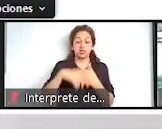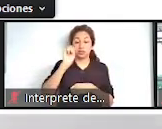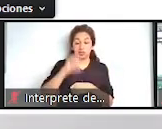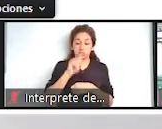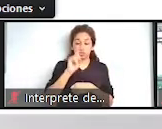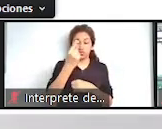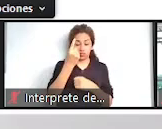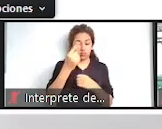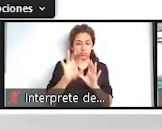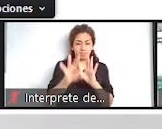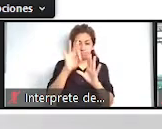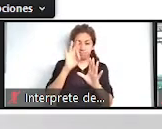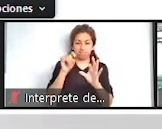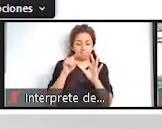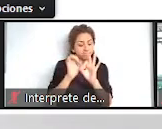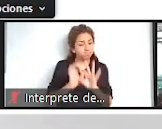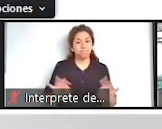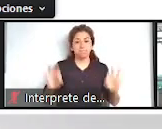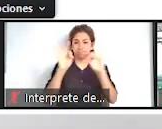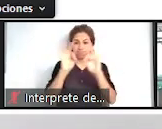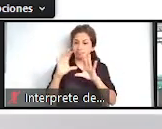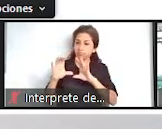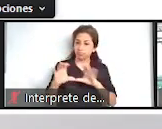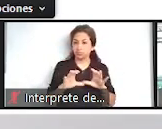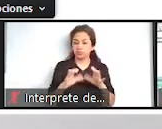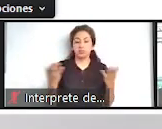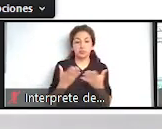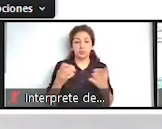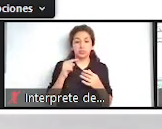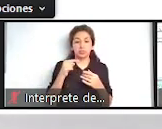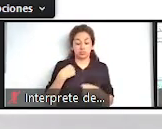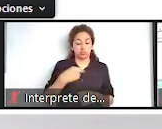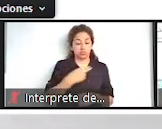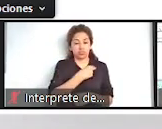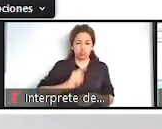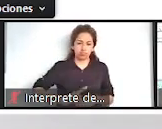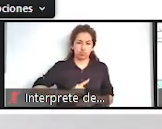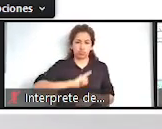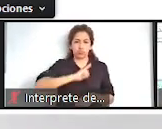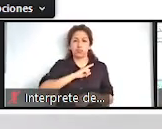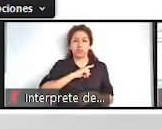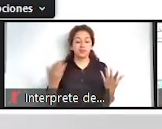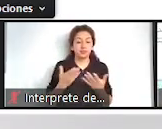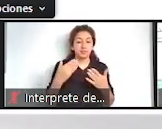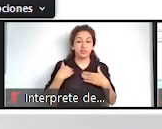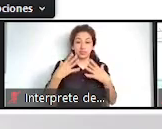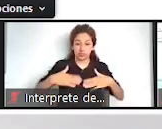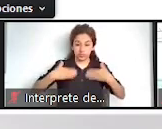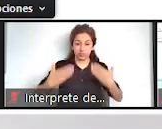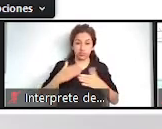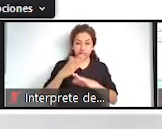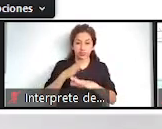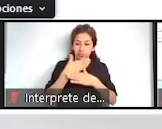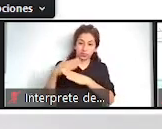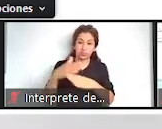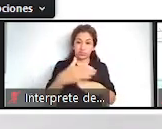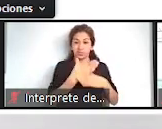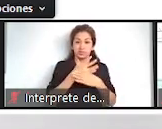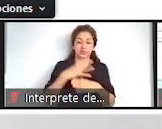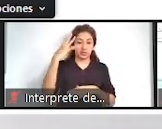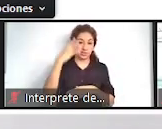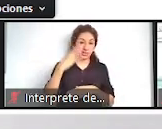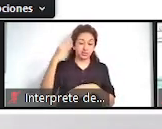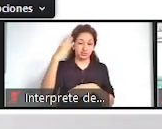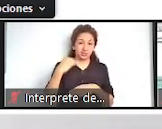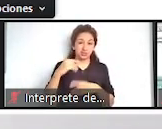important tool in order to achieve progress this is why it's uh we are very proud to share our